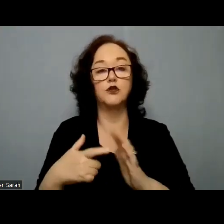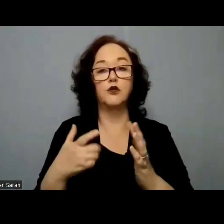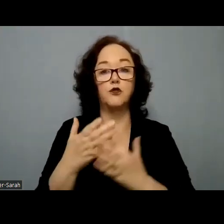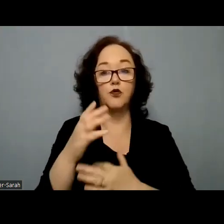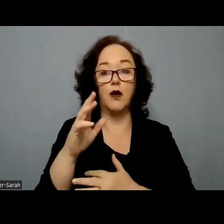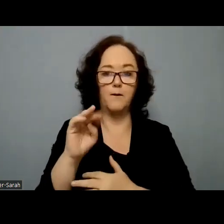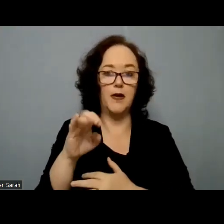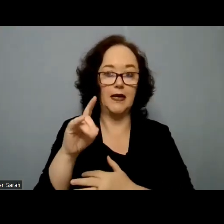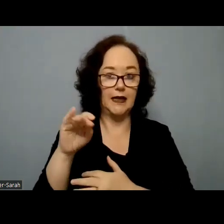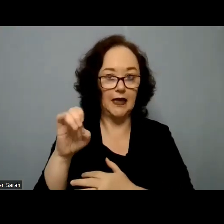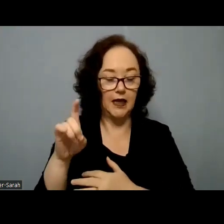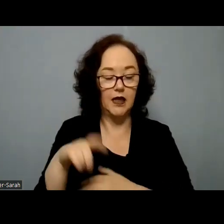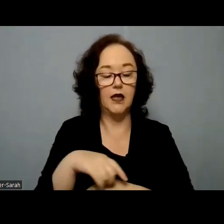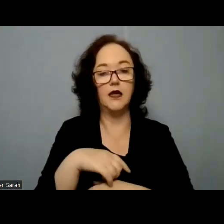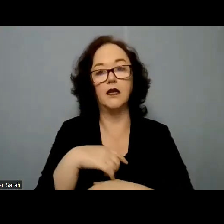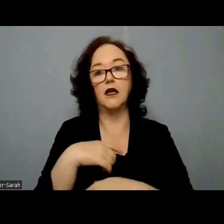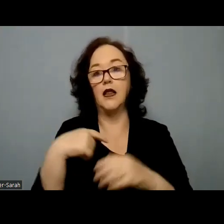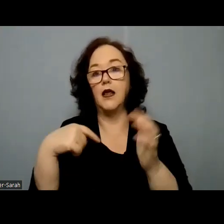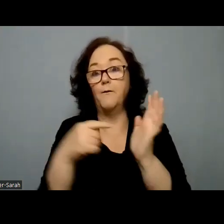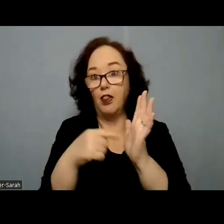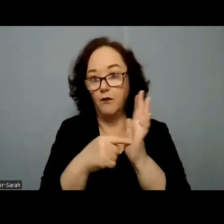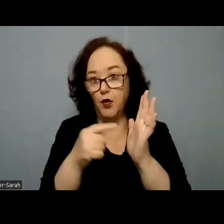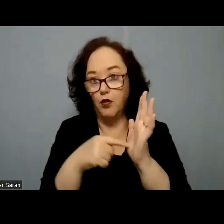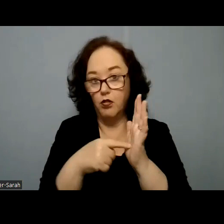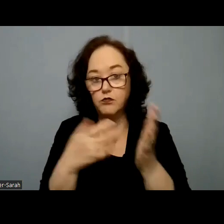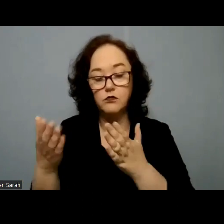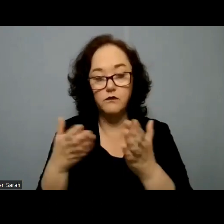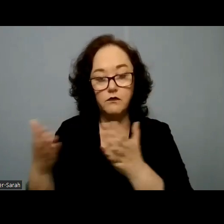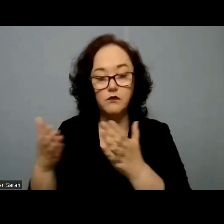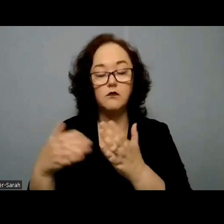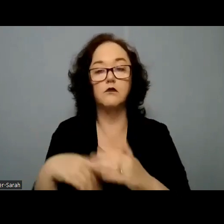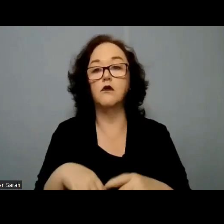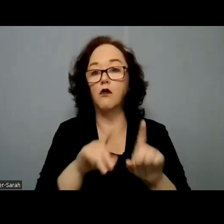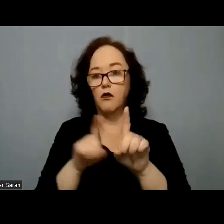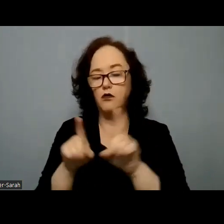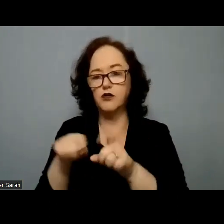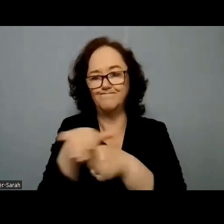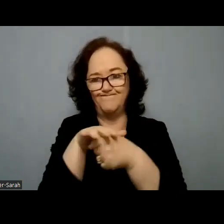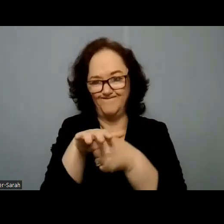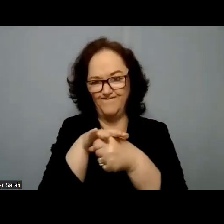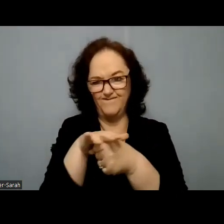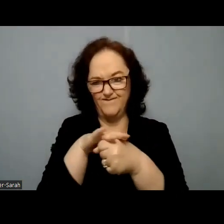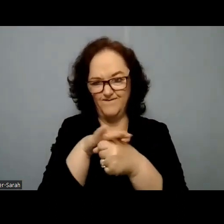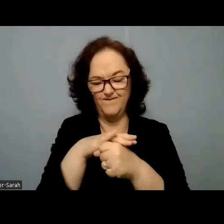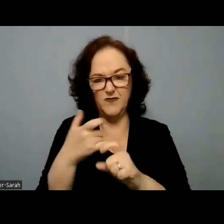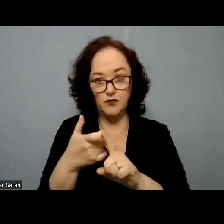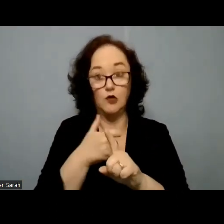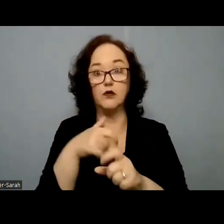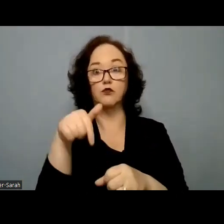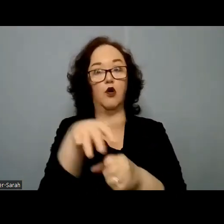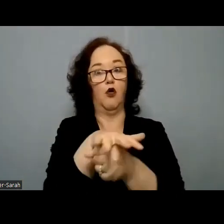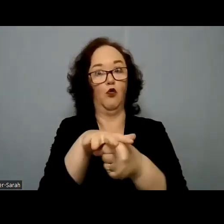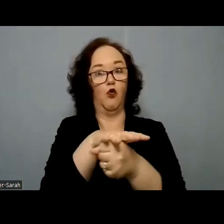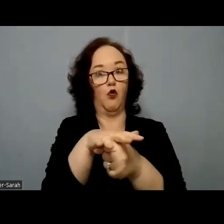course, for those billable services, but also through local means. And it's those local means that really help us engage